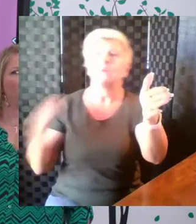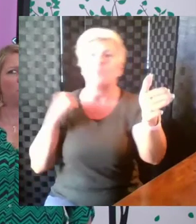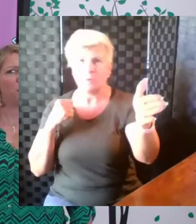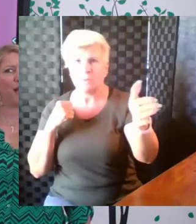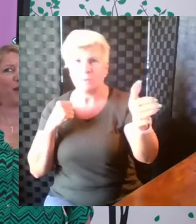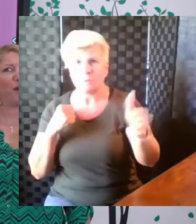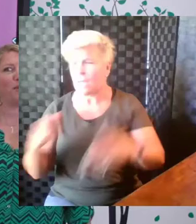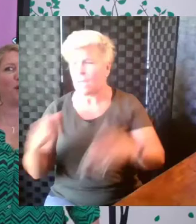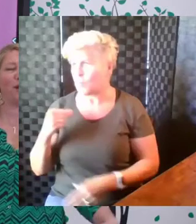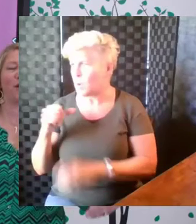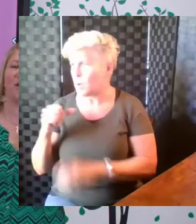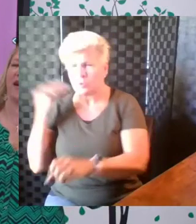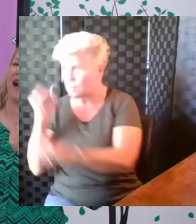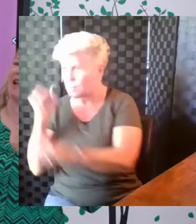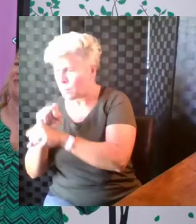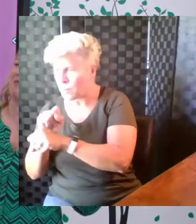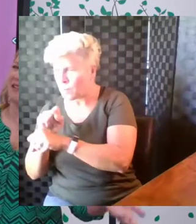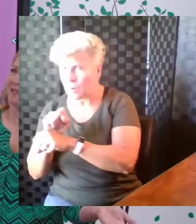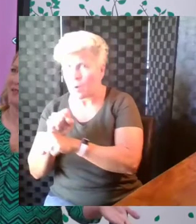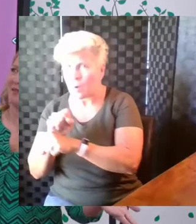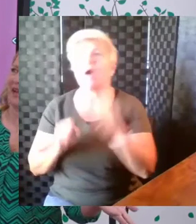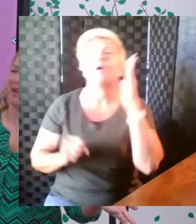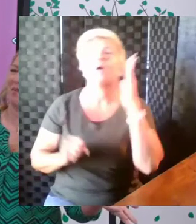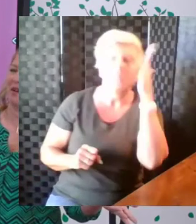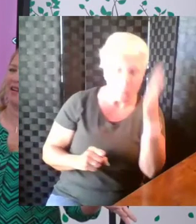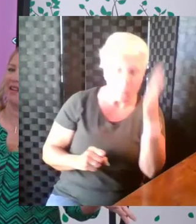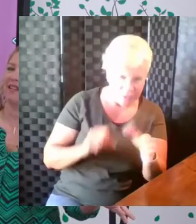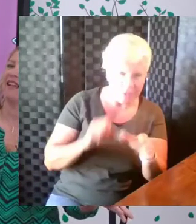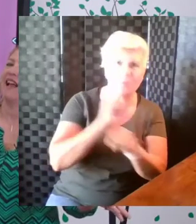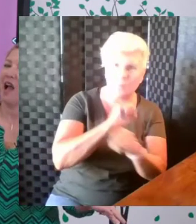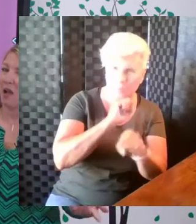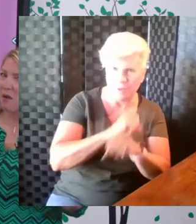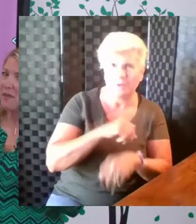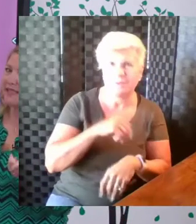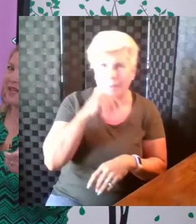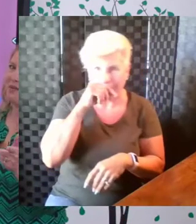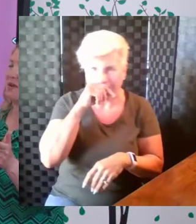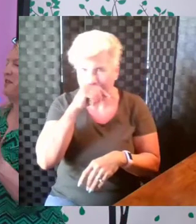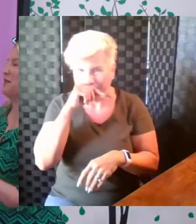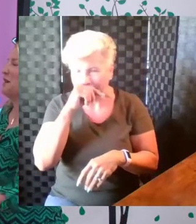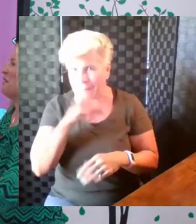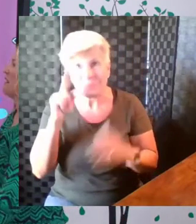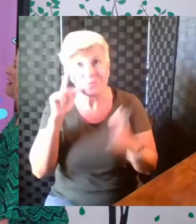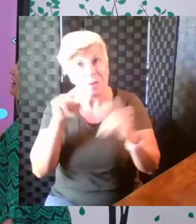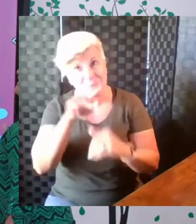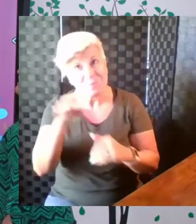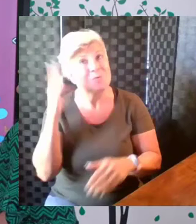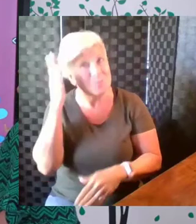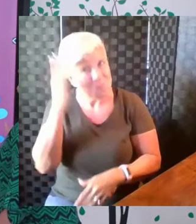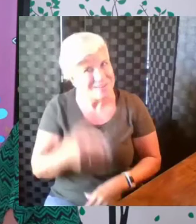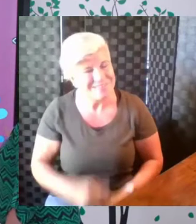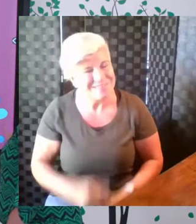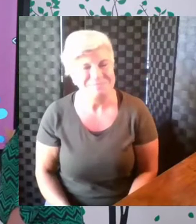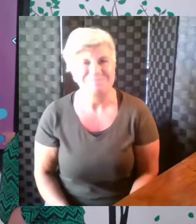I won't do my homework, or I will do my homework. I hope you say you will do your homework.